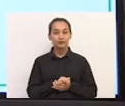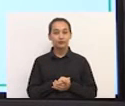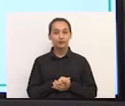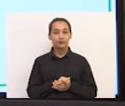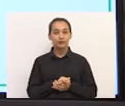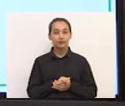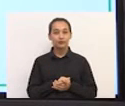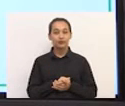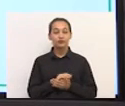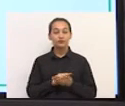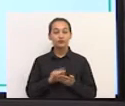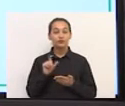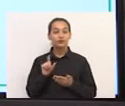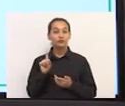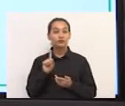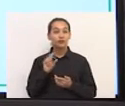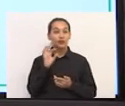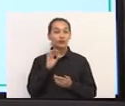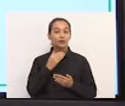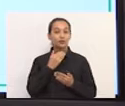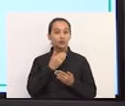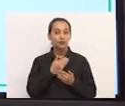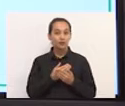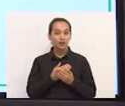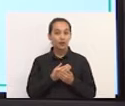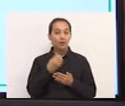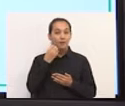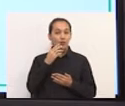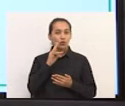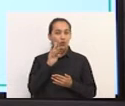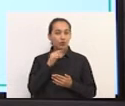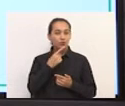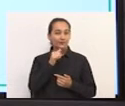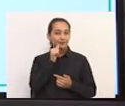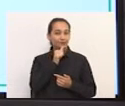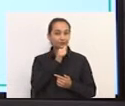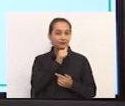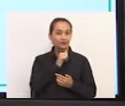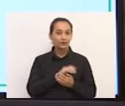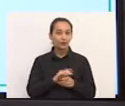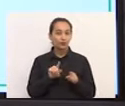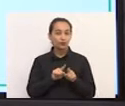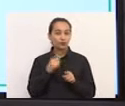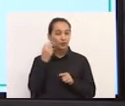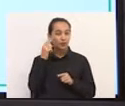Muallif nima haqida gapirayotganligini, so'rayotganligini bilib turib, boshqalardan shu so'roqni so'raydi.